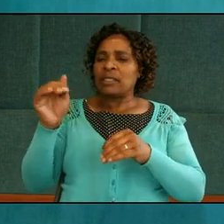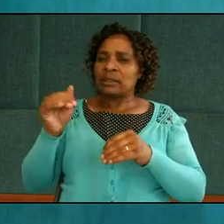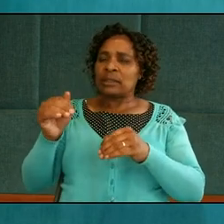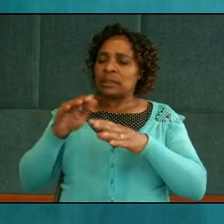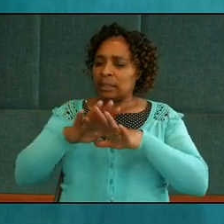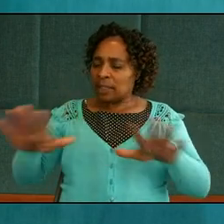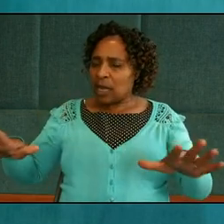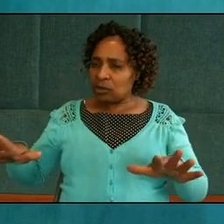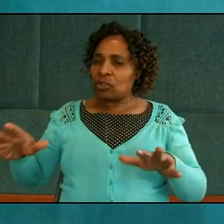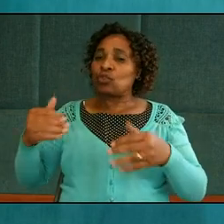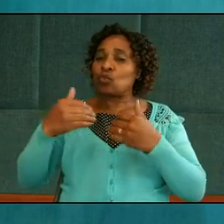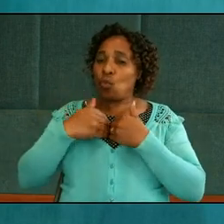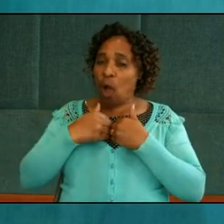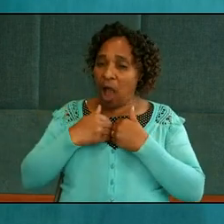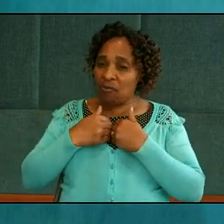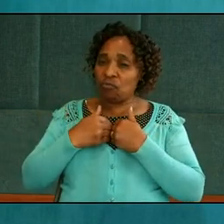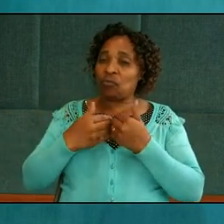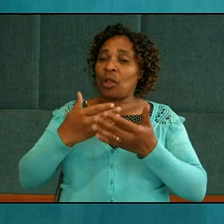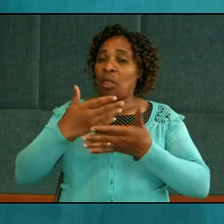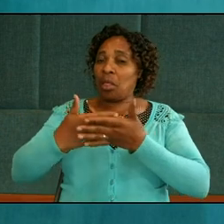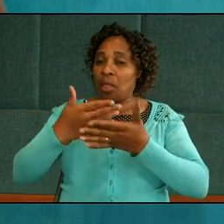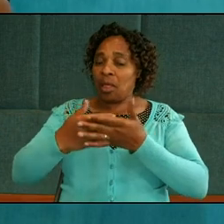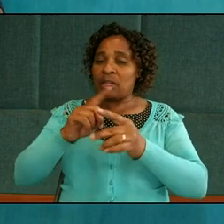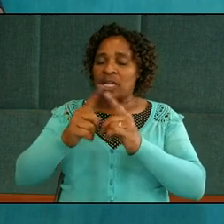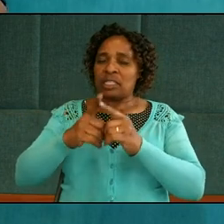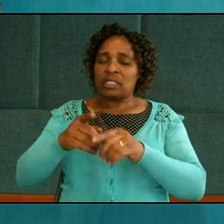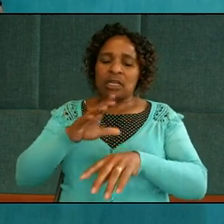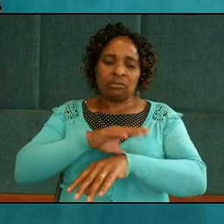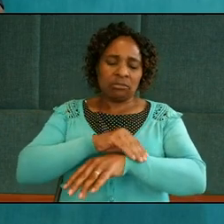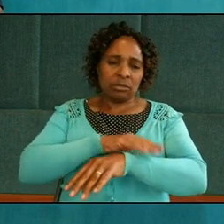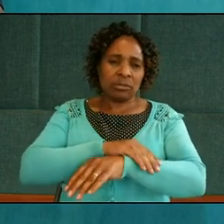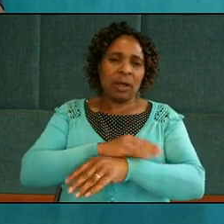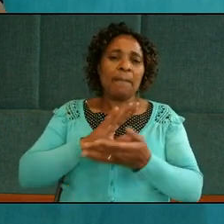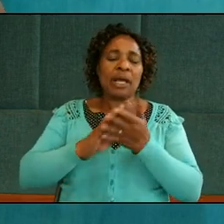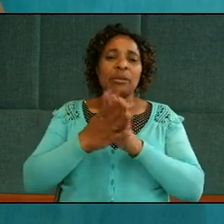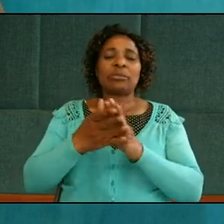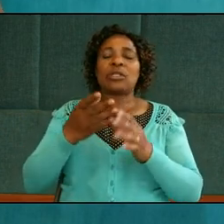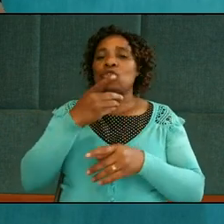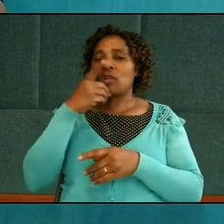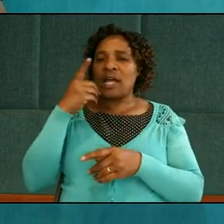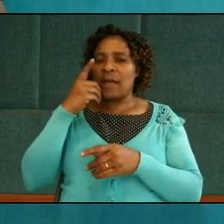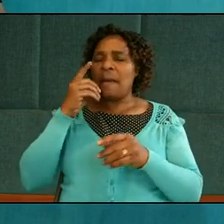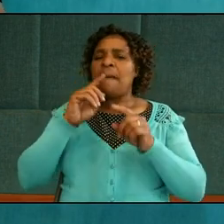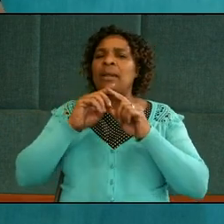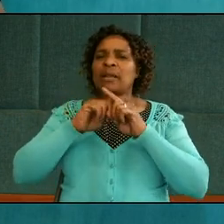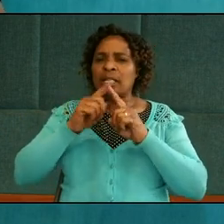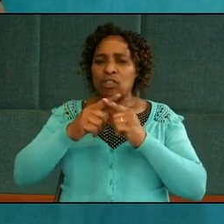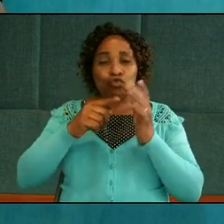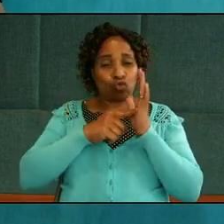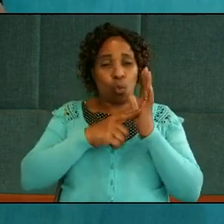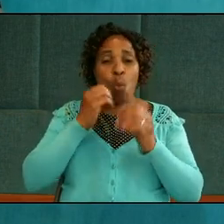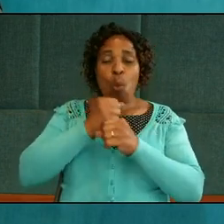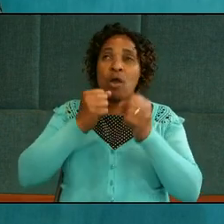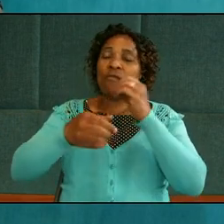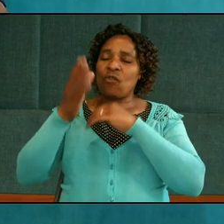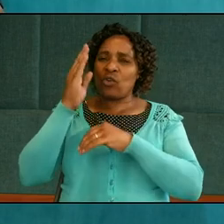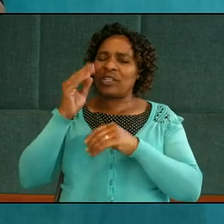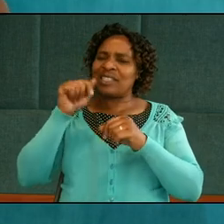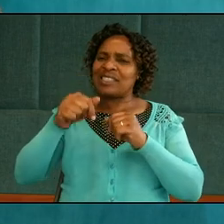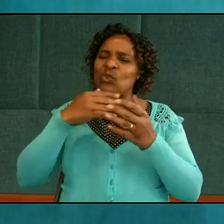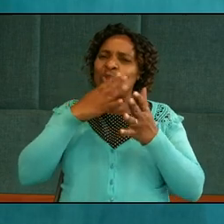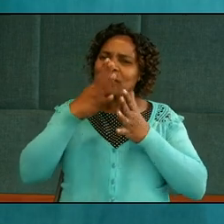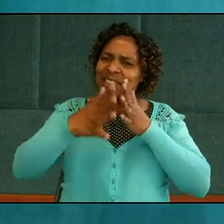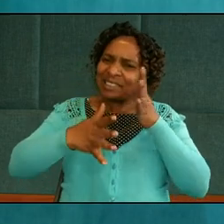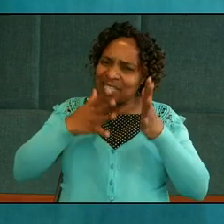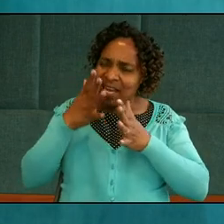dew and the fleece to be dry. And this could actually show the working of God. Now this was